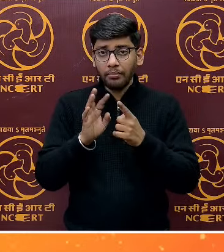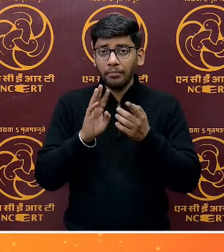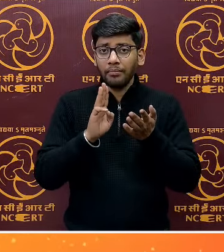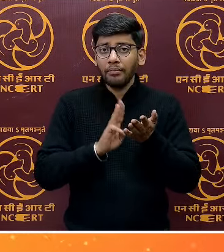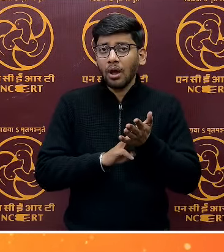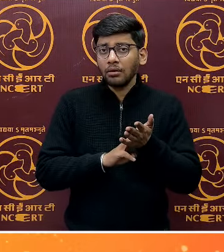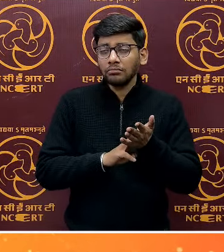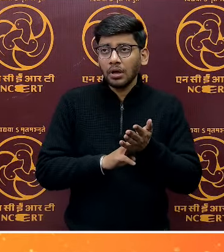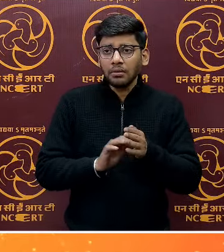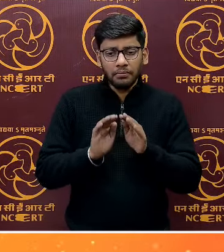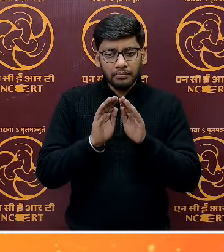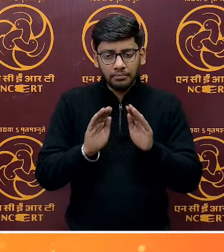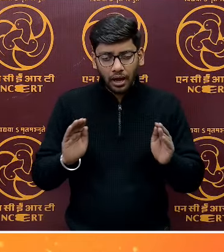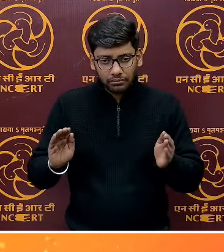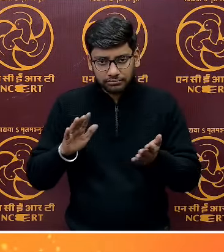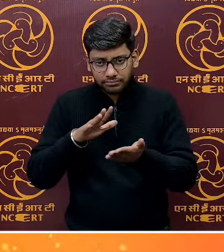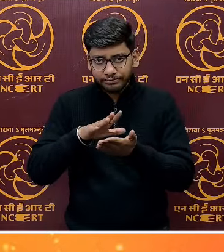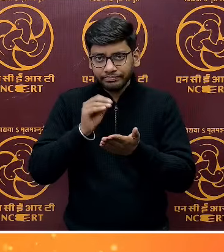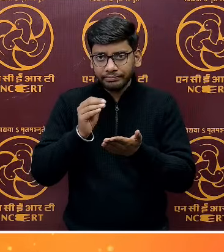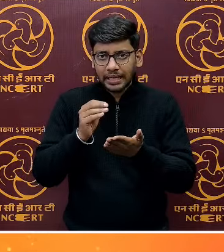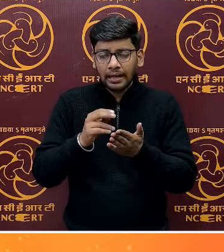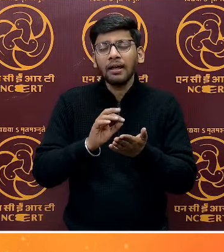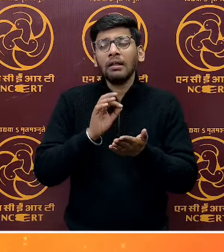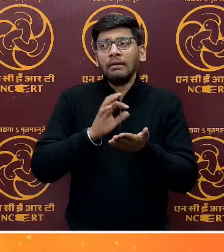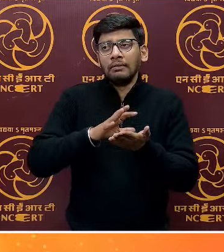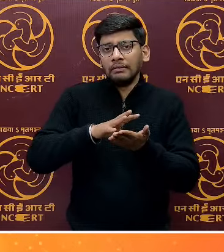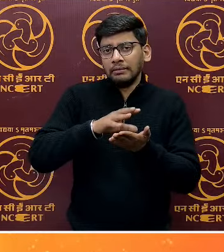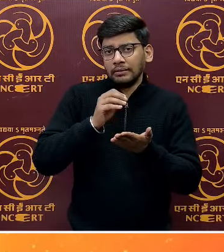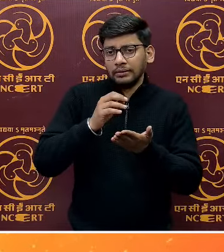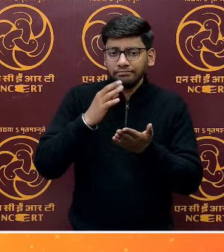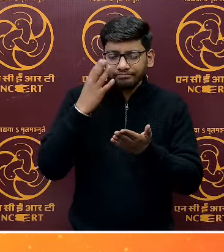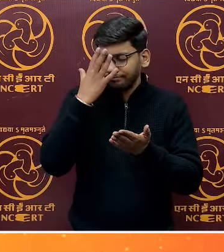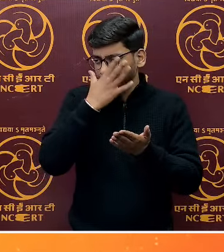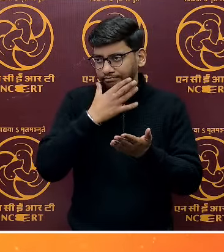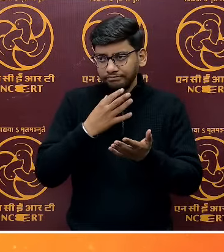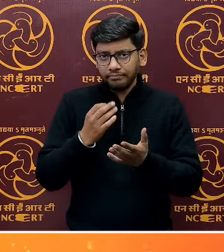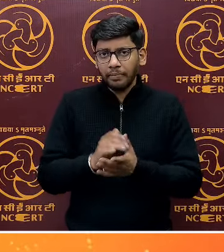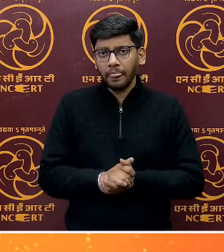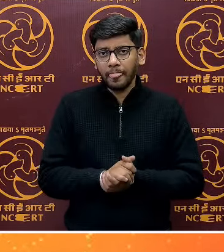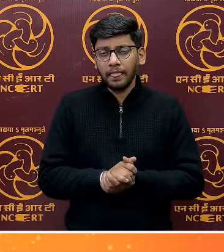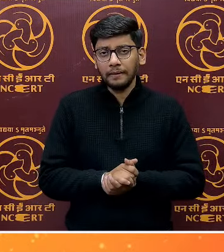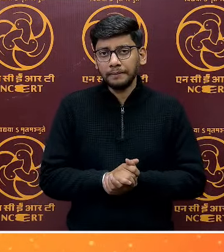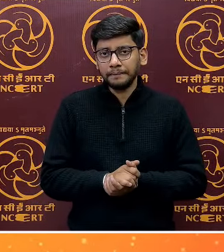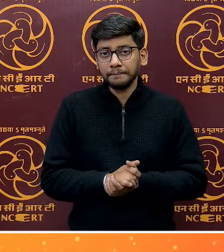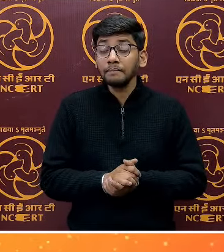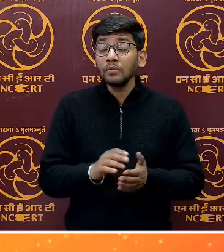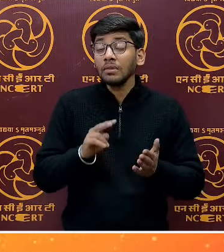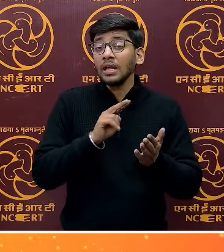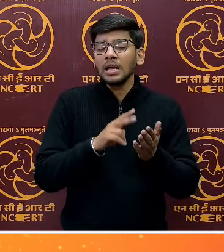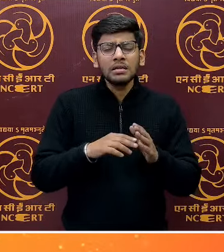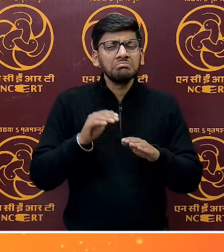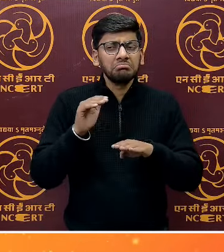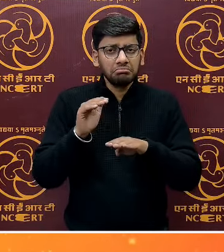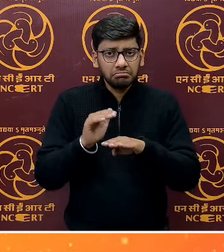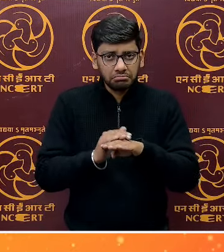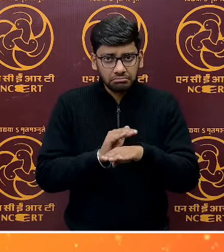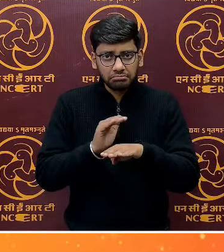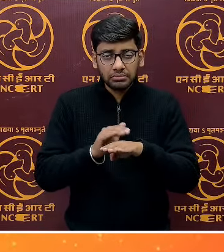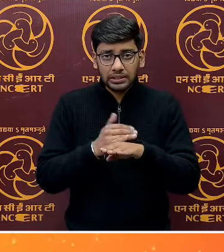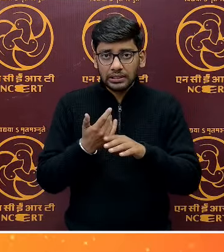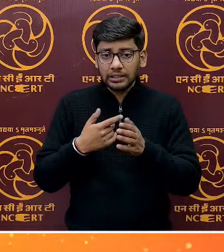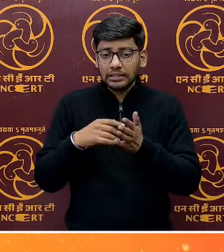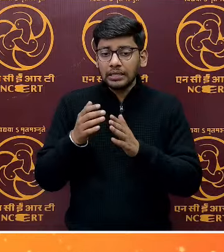students can also learn how to write beautifully. See how slowly the line